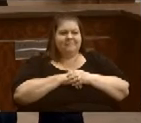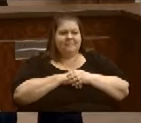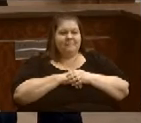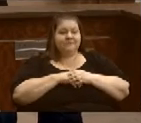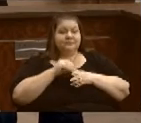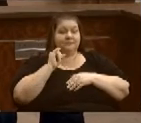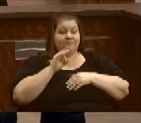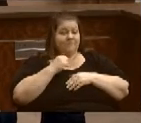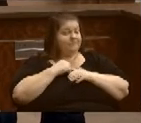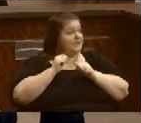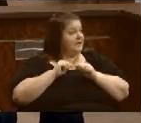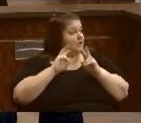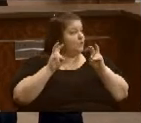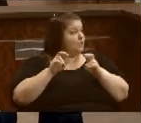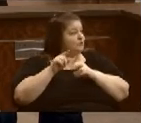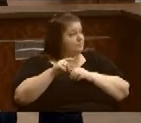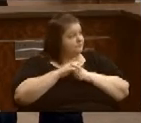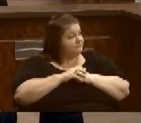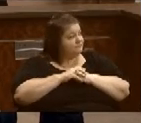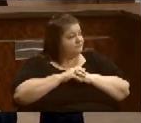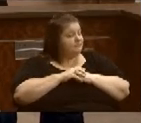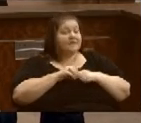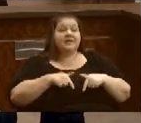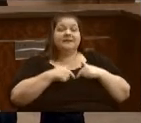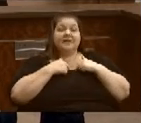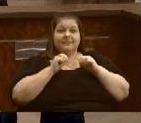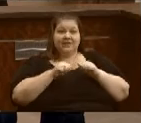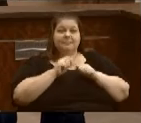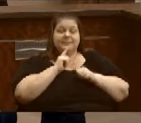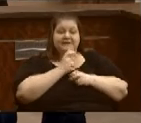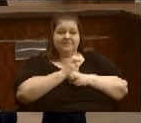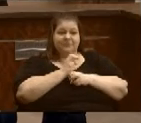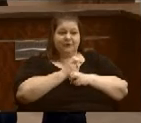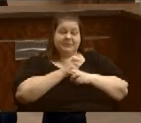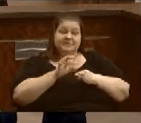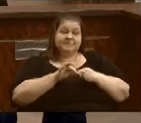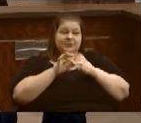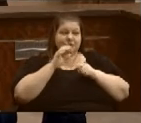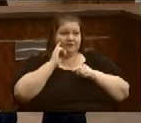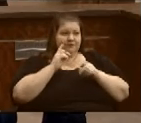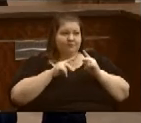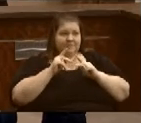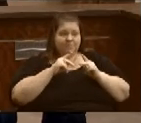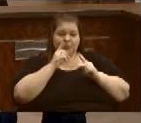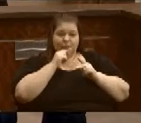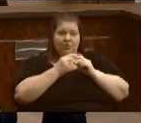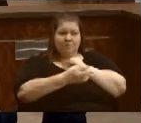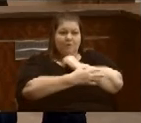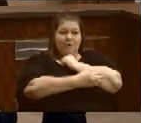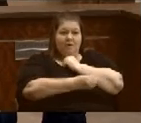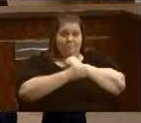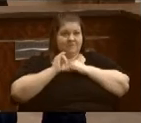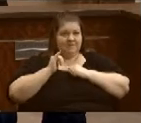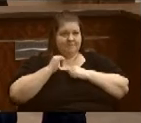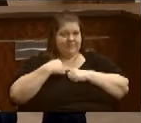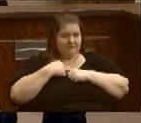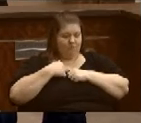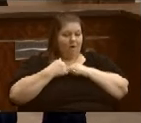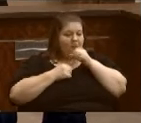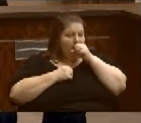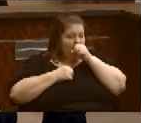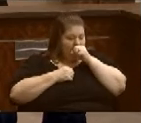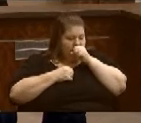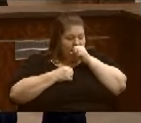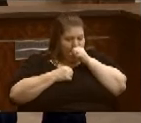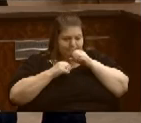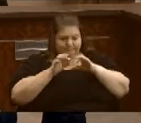If I may quote you, sir, life can be difficult, especially for people who are poor, as I was. It is important